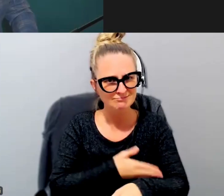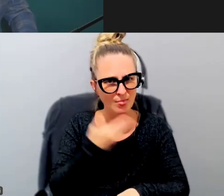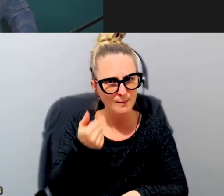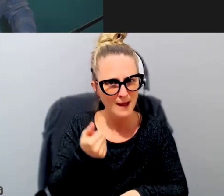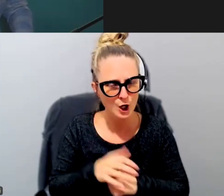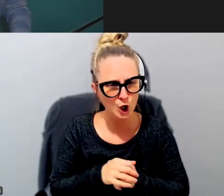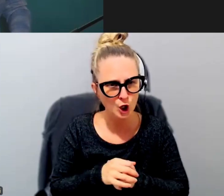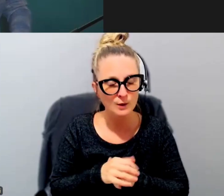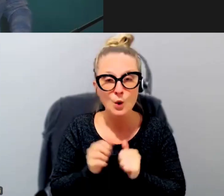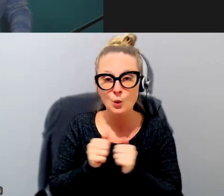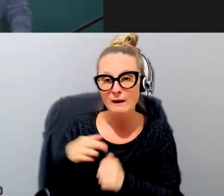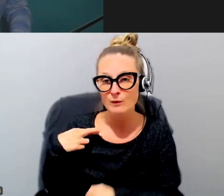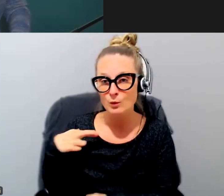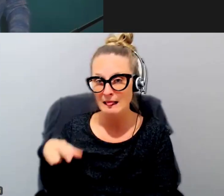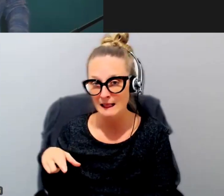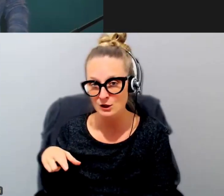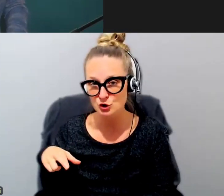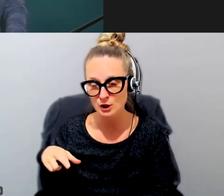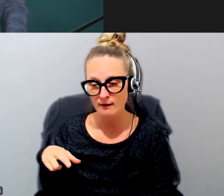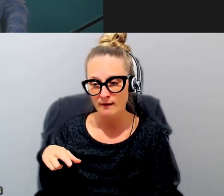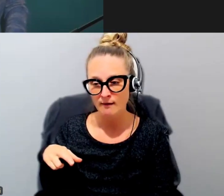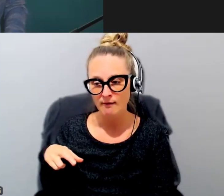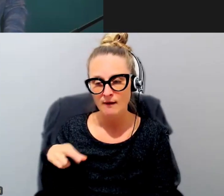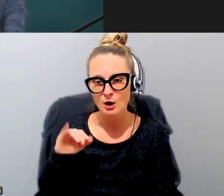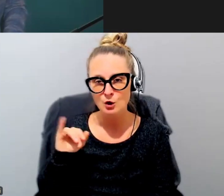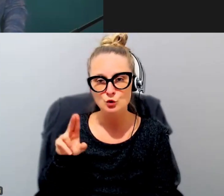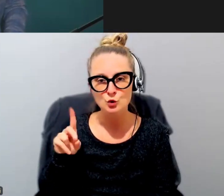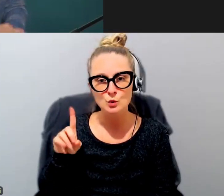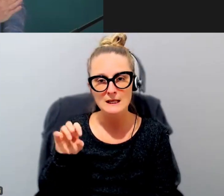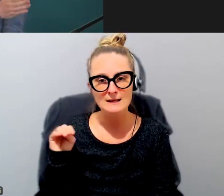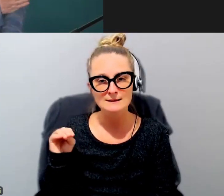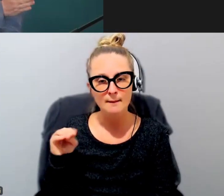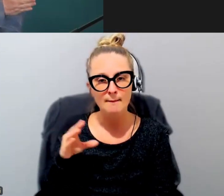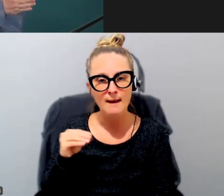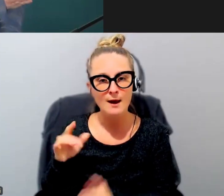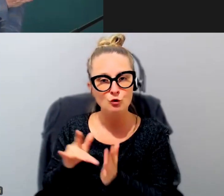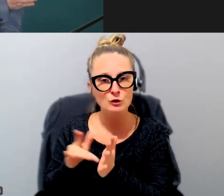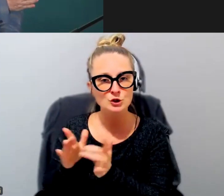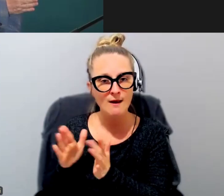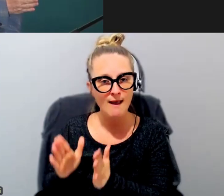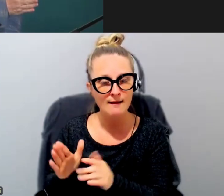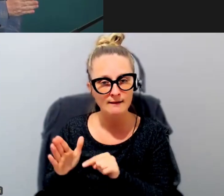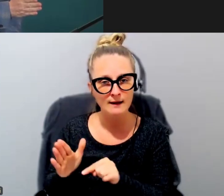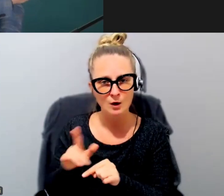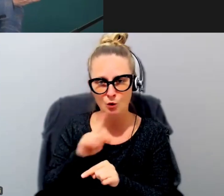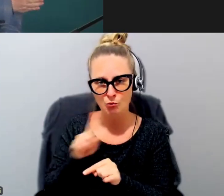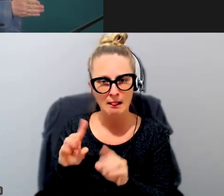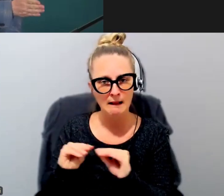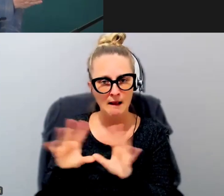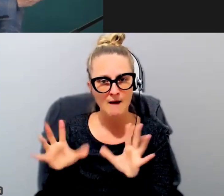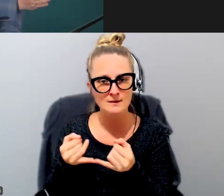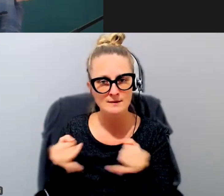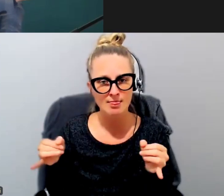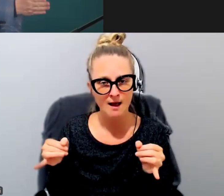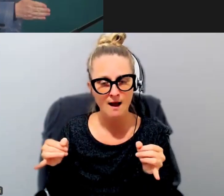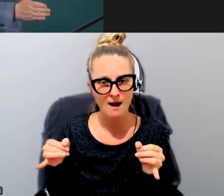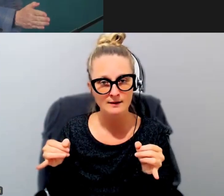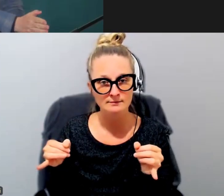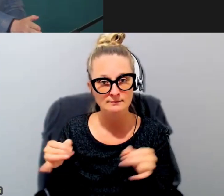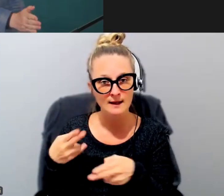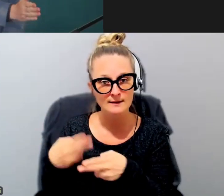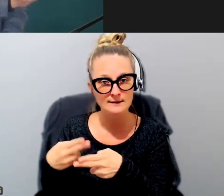With religion, especially Judaism and Christianity, there's a pretty clear line there, and his name is